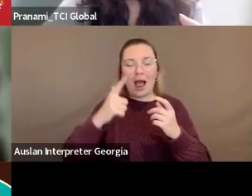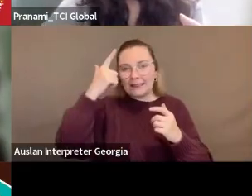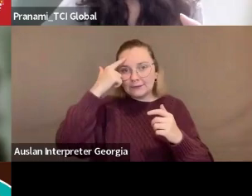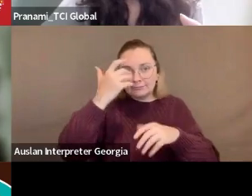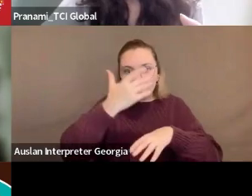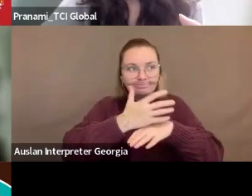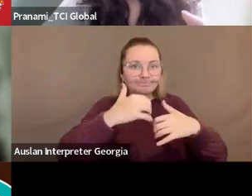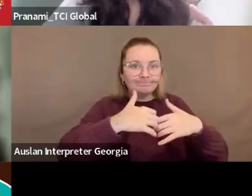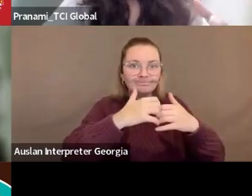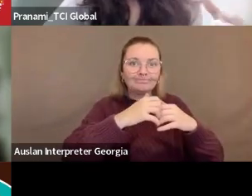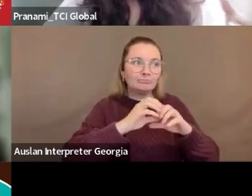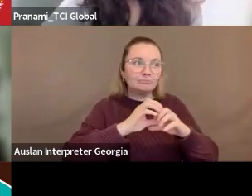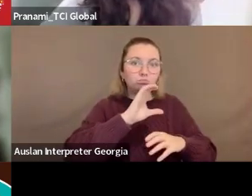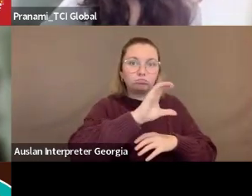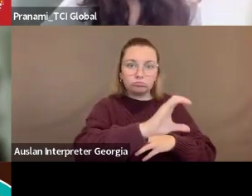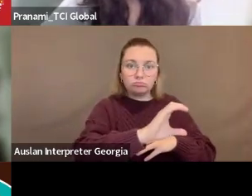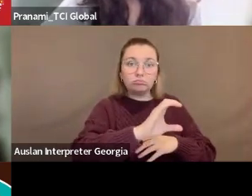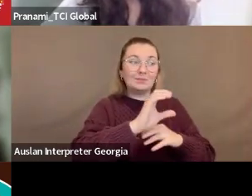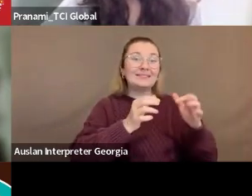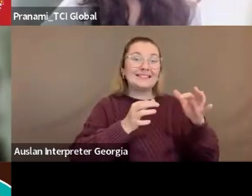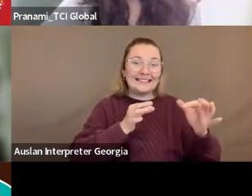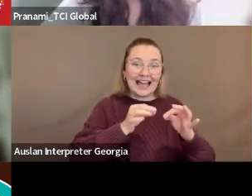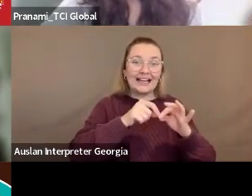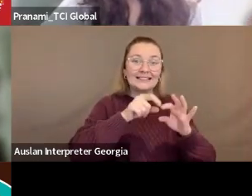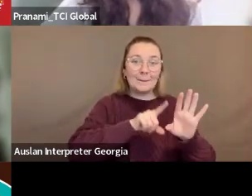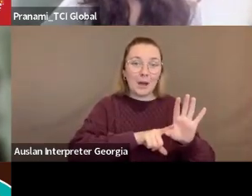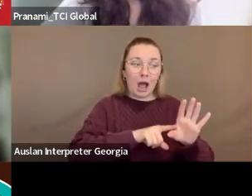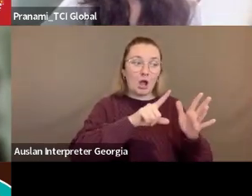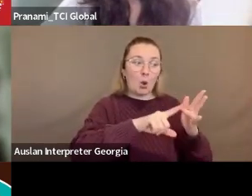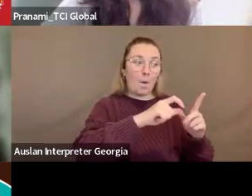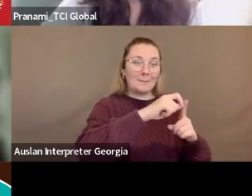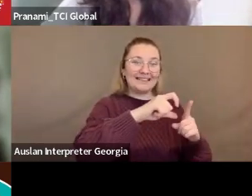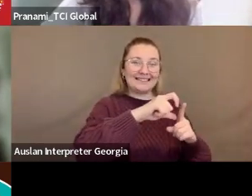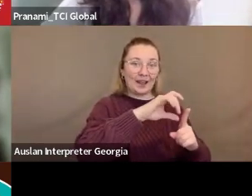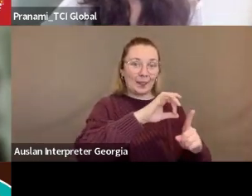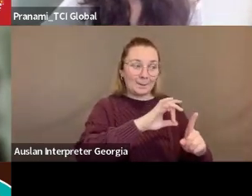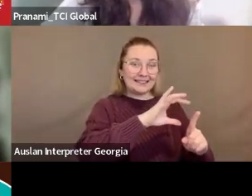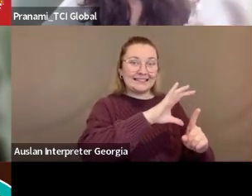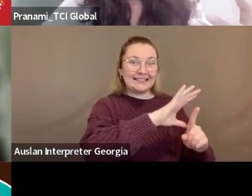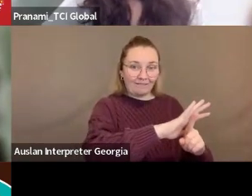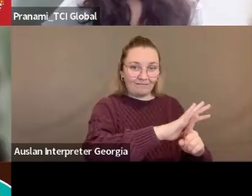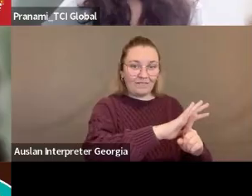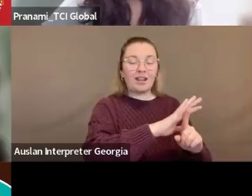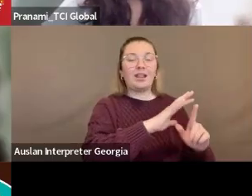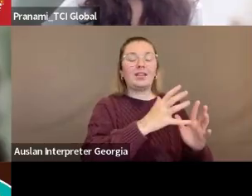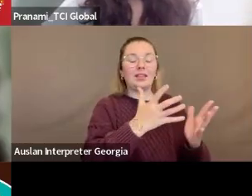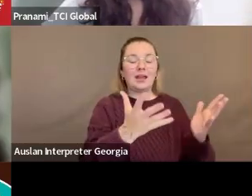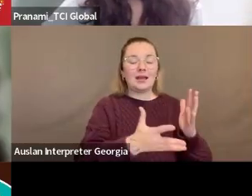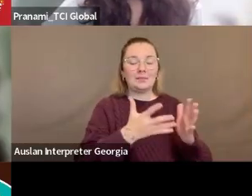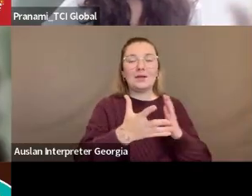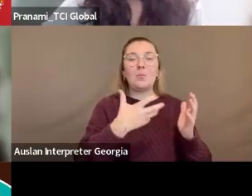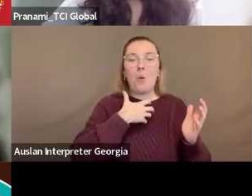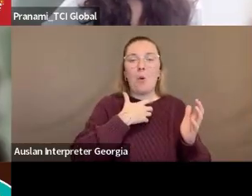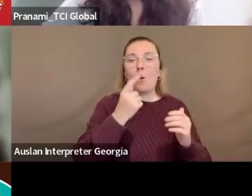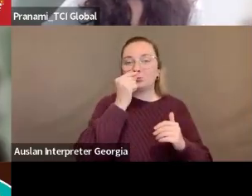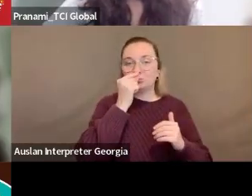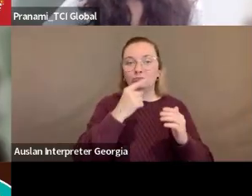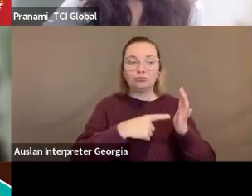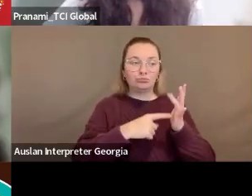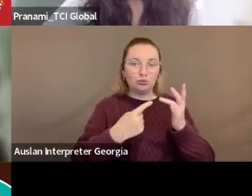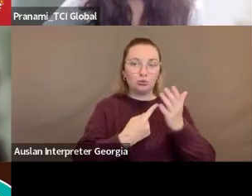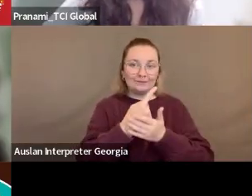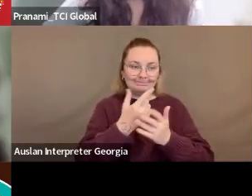that have been designed by the OPDs themselves, then there's a greater chance of being able to